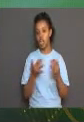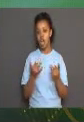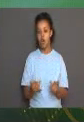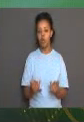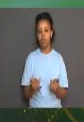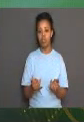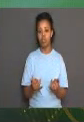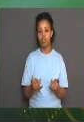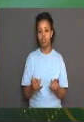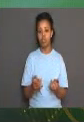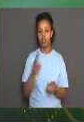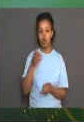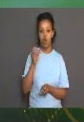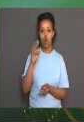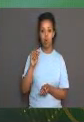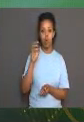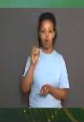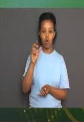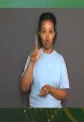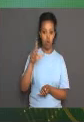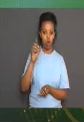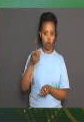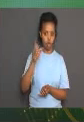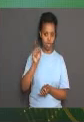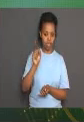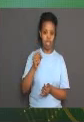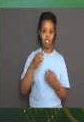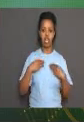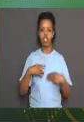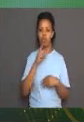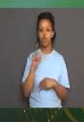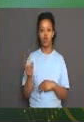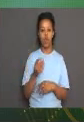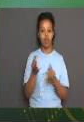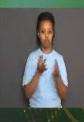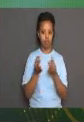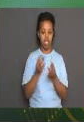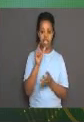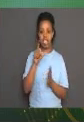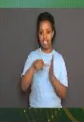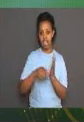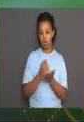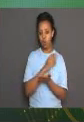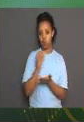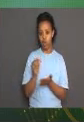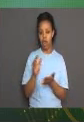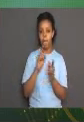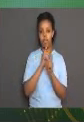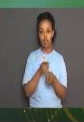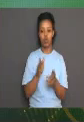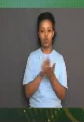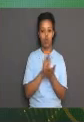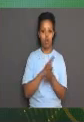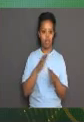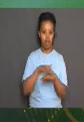a homologous structure is. Take a few minutes to write your answer on a sheet of